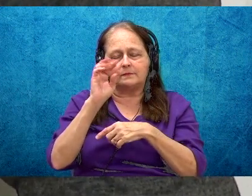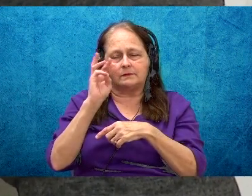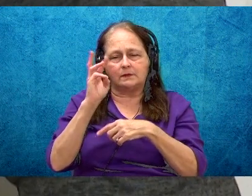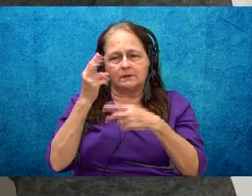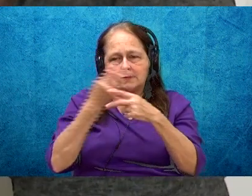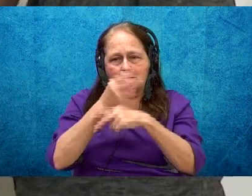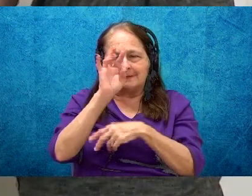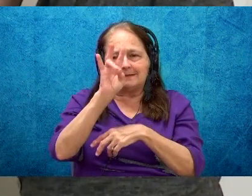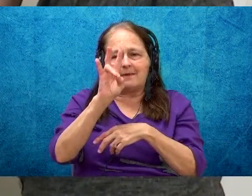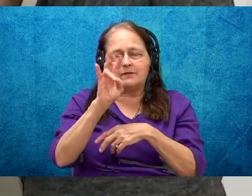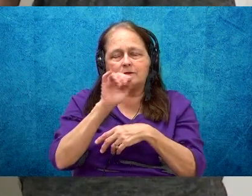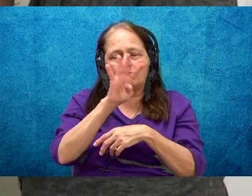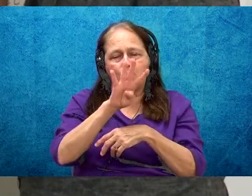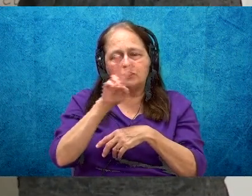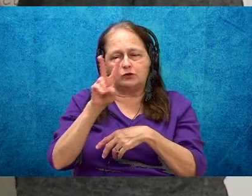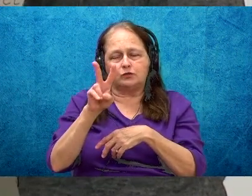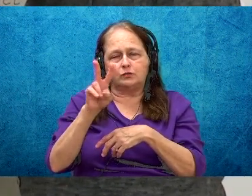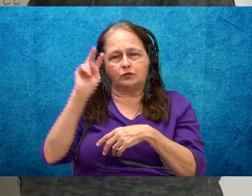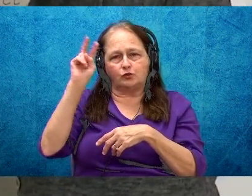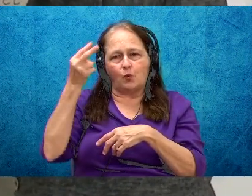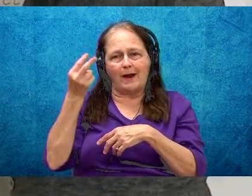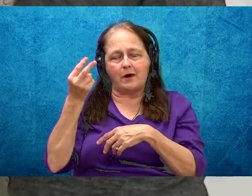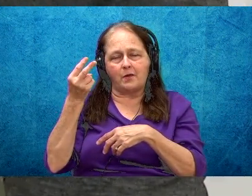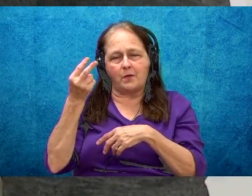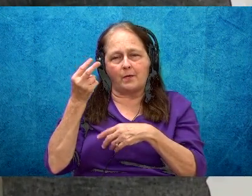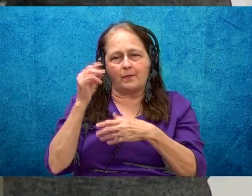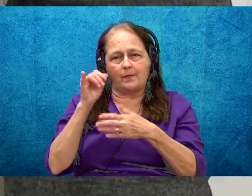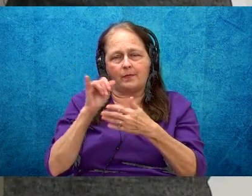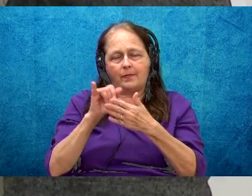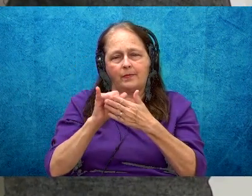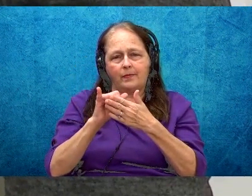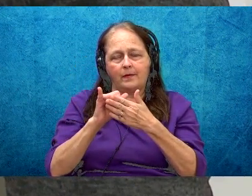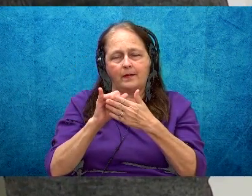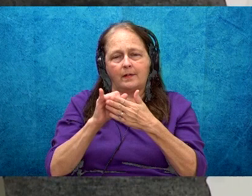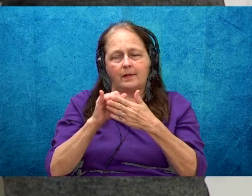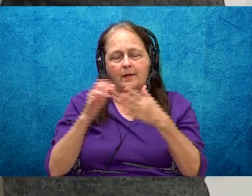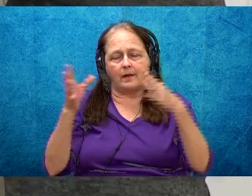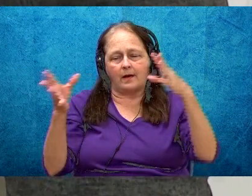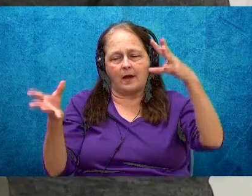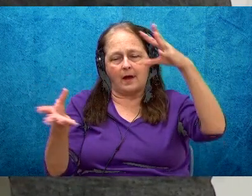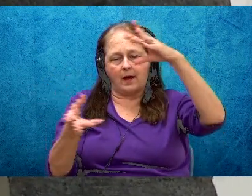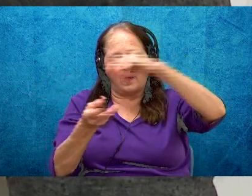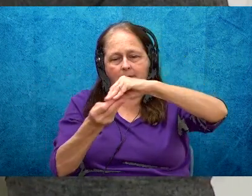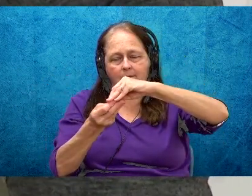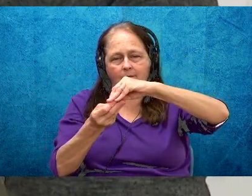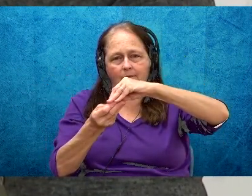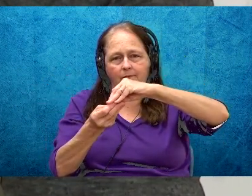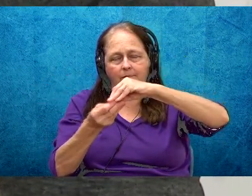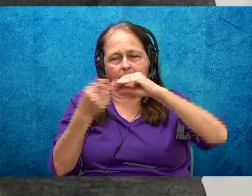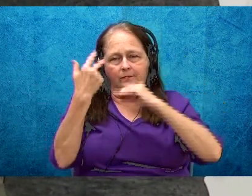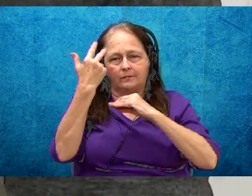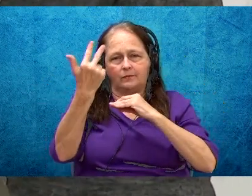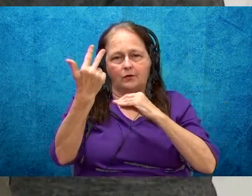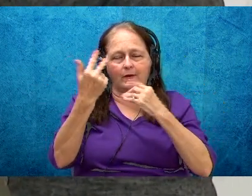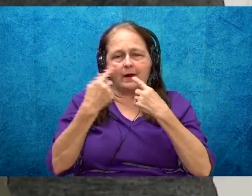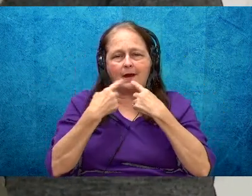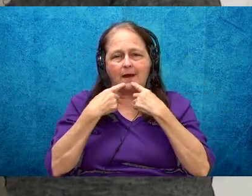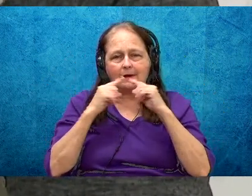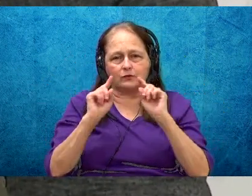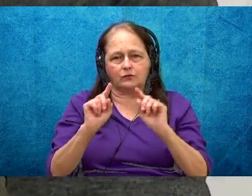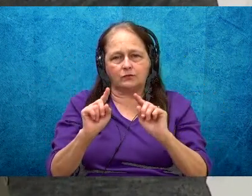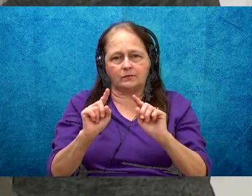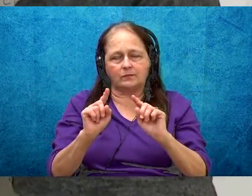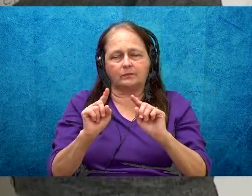inches squared. So remember, at this point, we're going to add up our 3 answers.